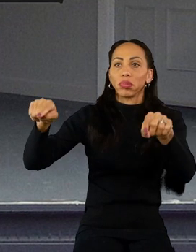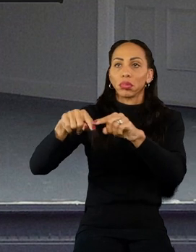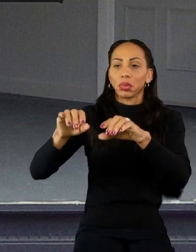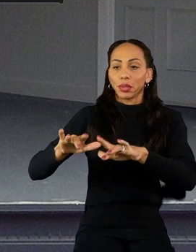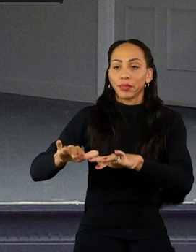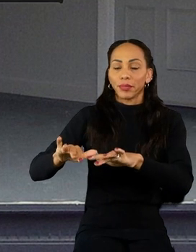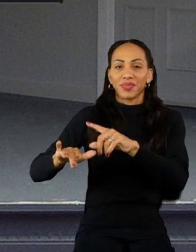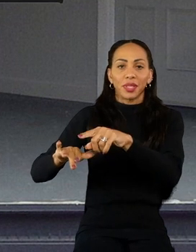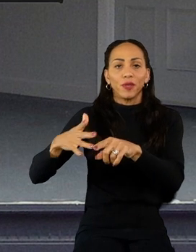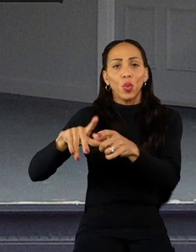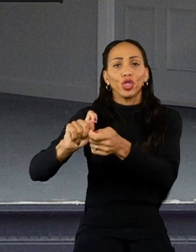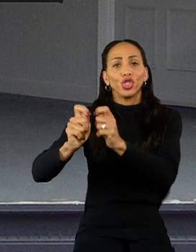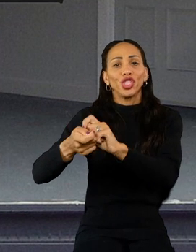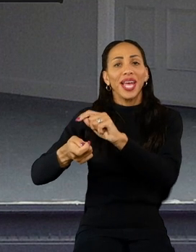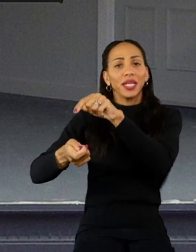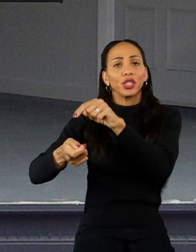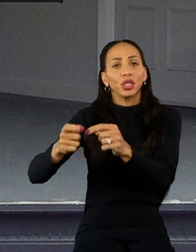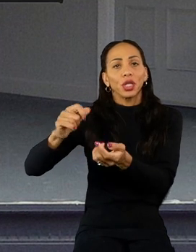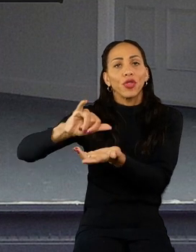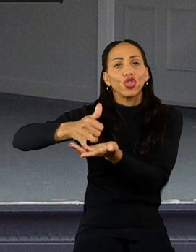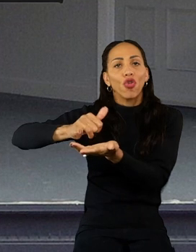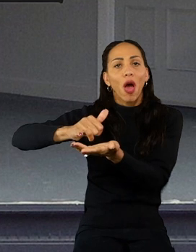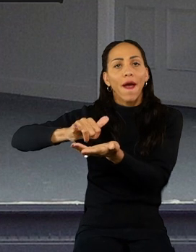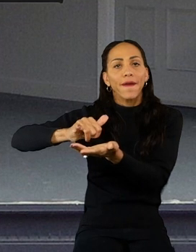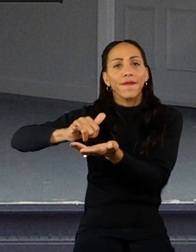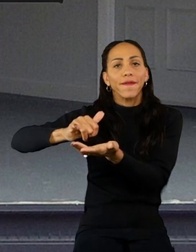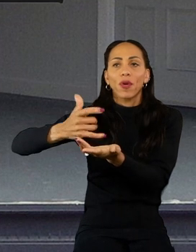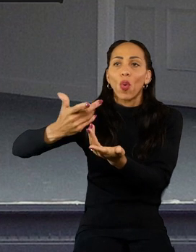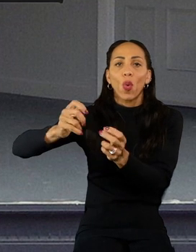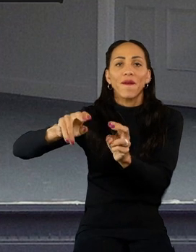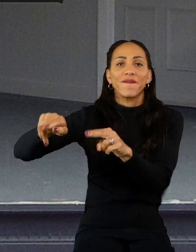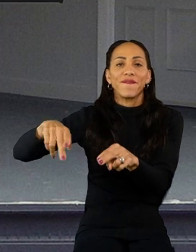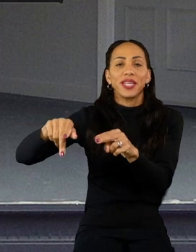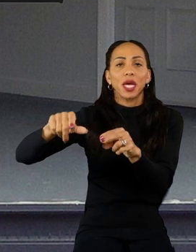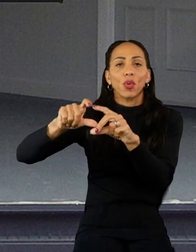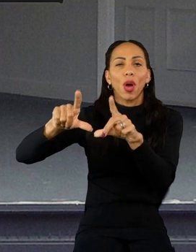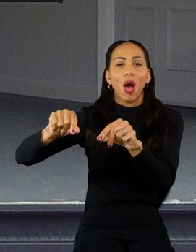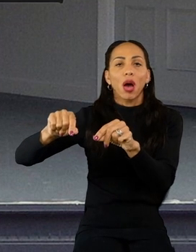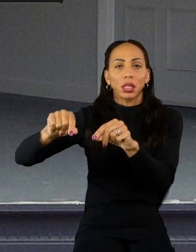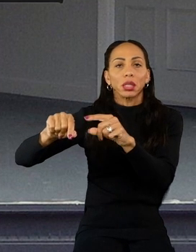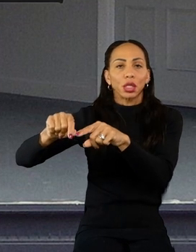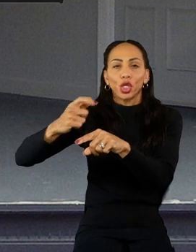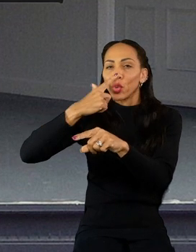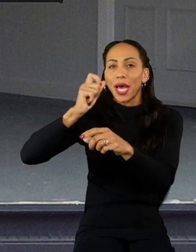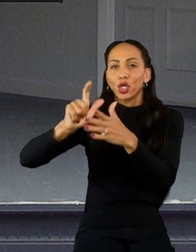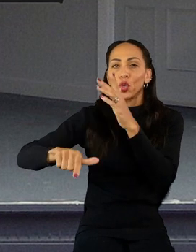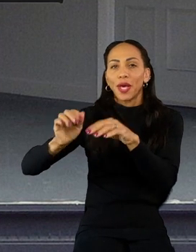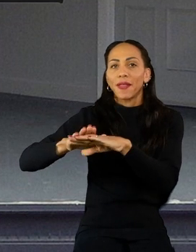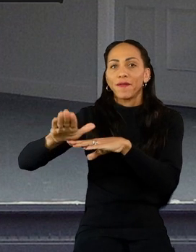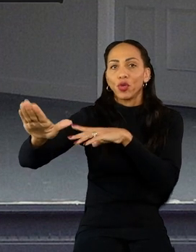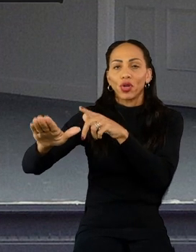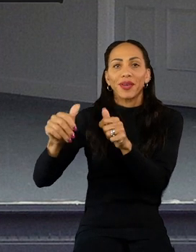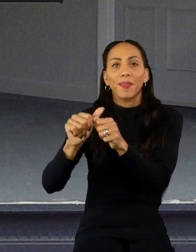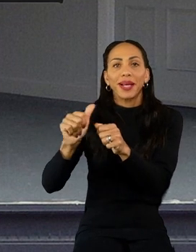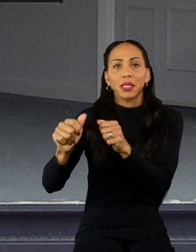you want to increase the memory or change the drive of a particular bit of hardware in it, or even the video